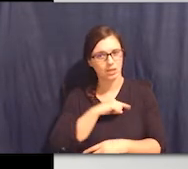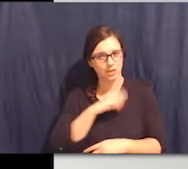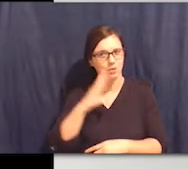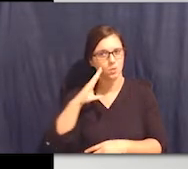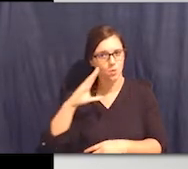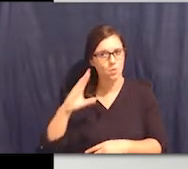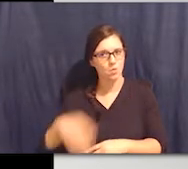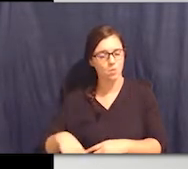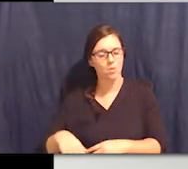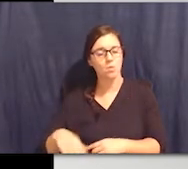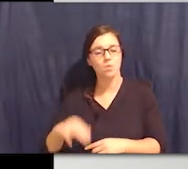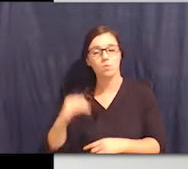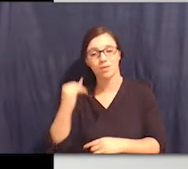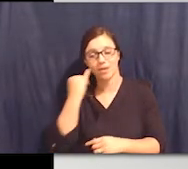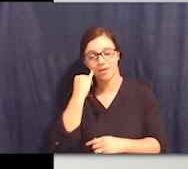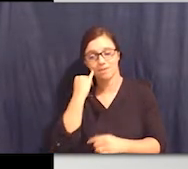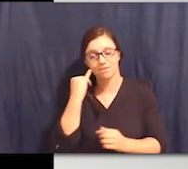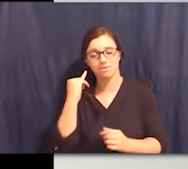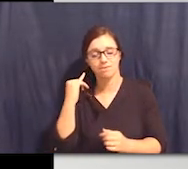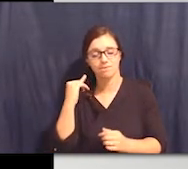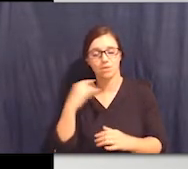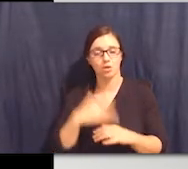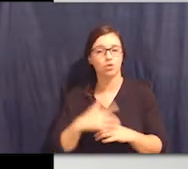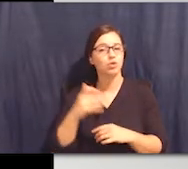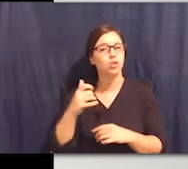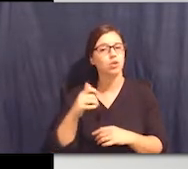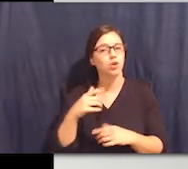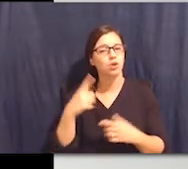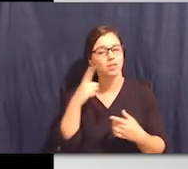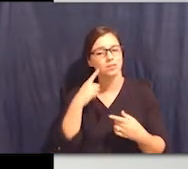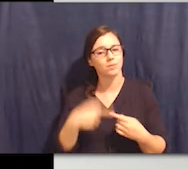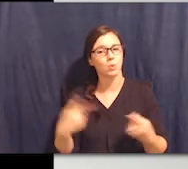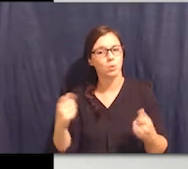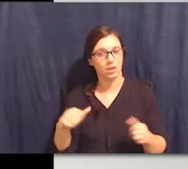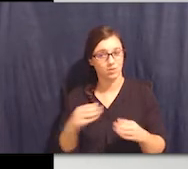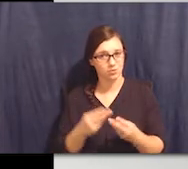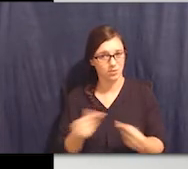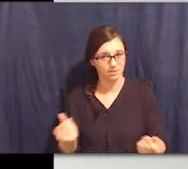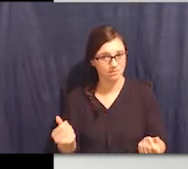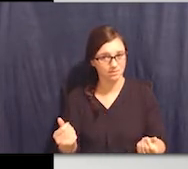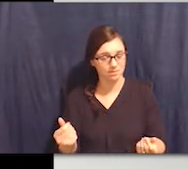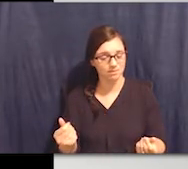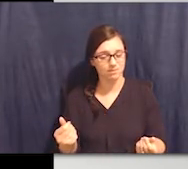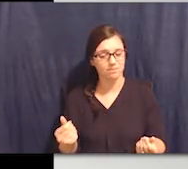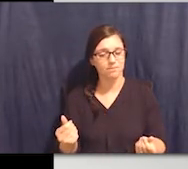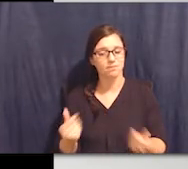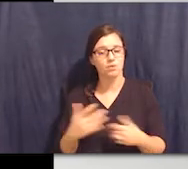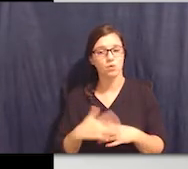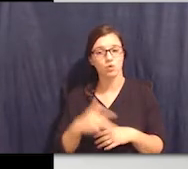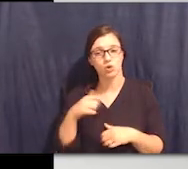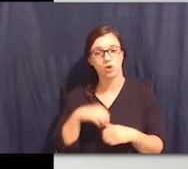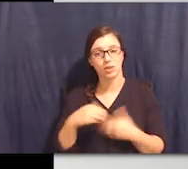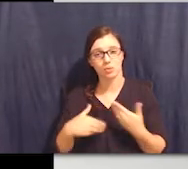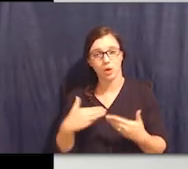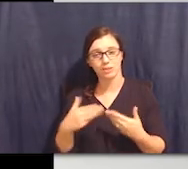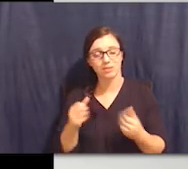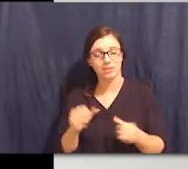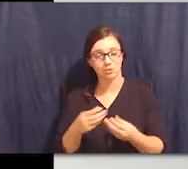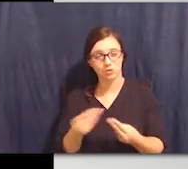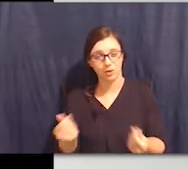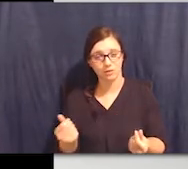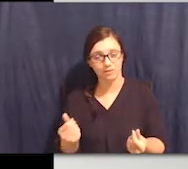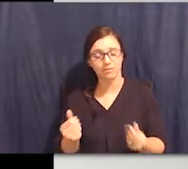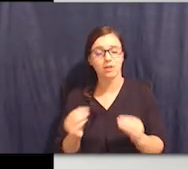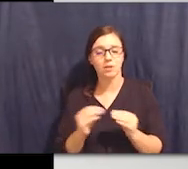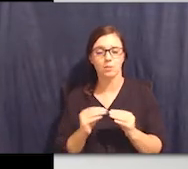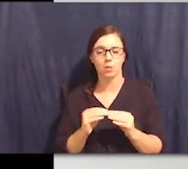know that the earlier that disputes can get resolved, the earlier in the process they can get resolved,